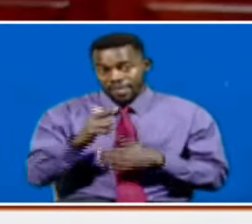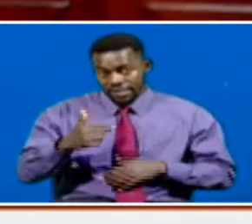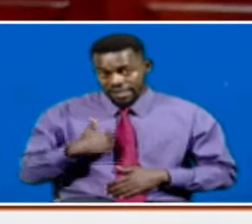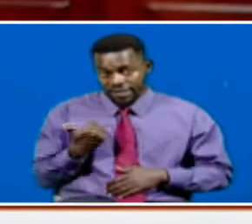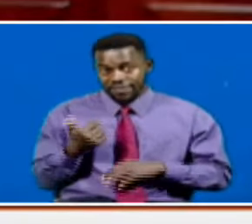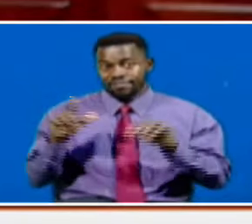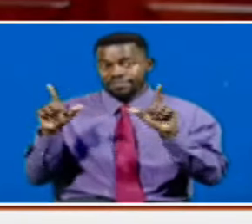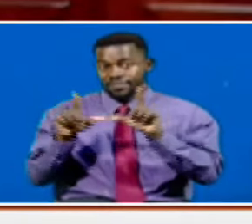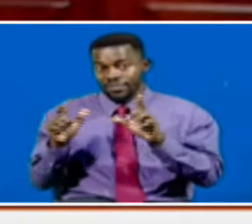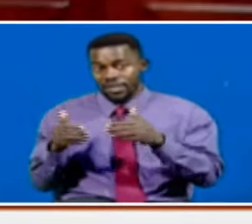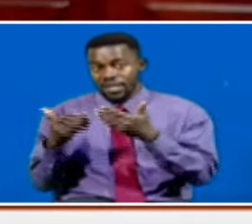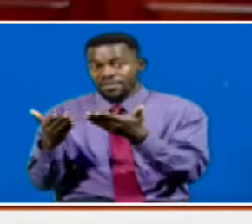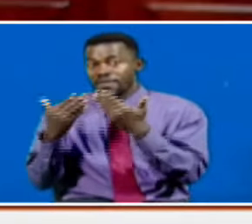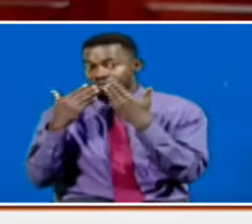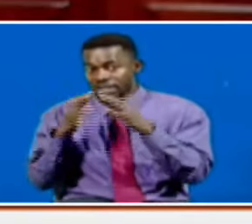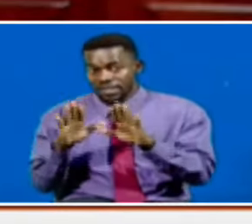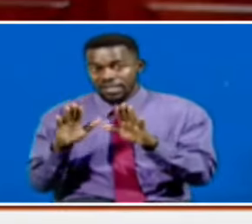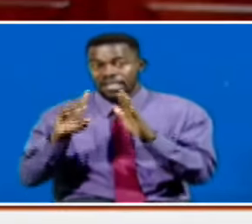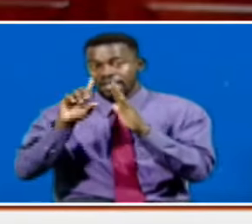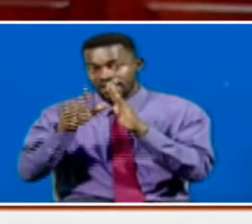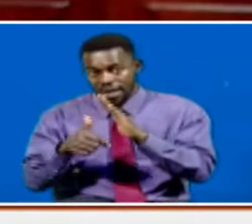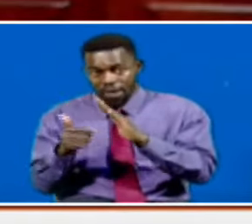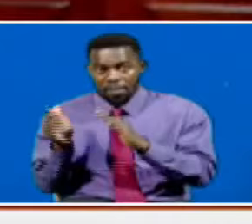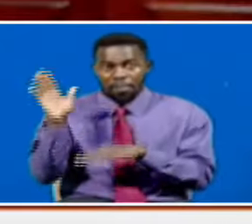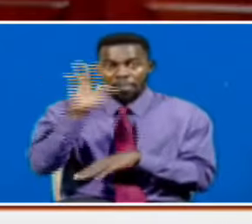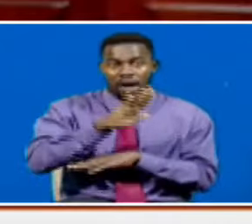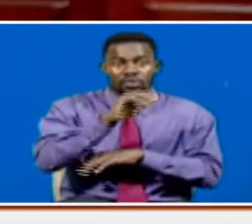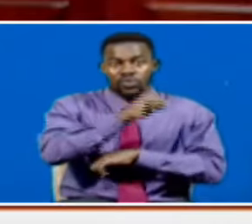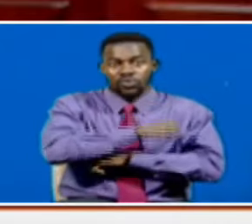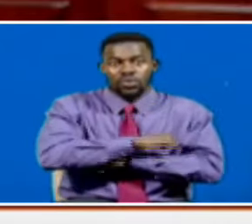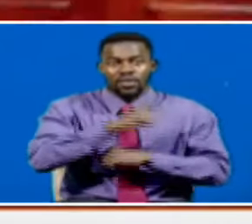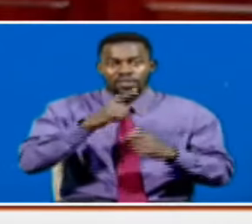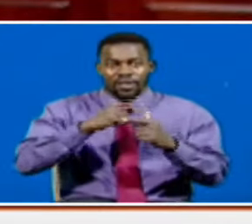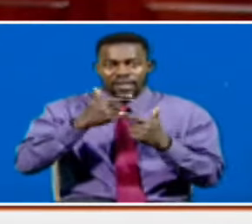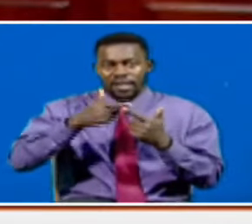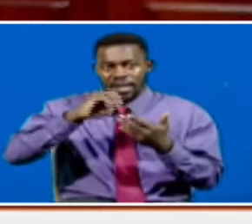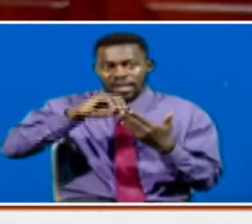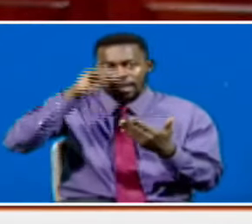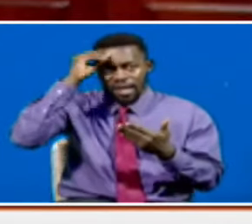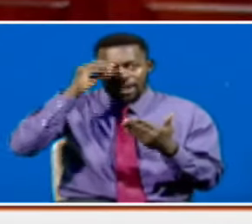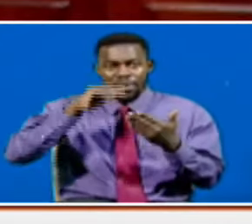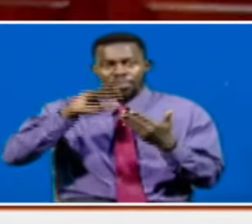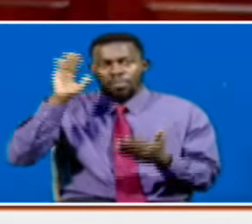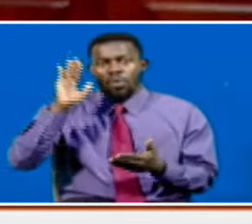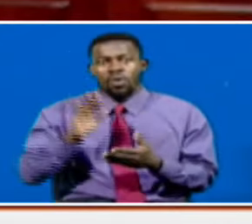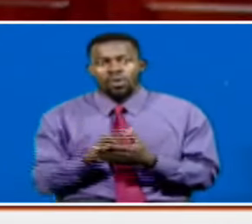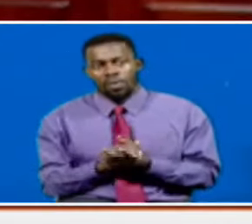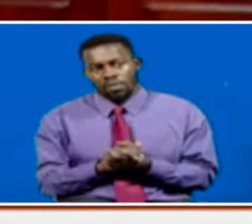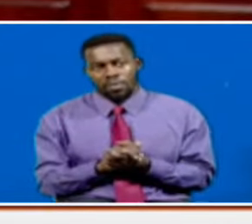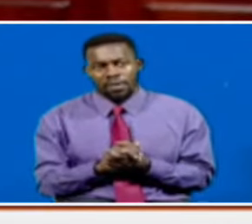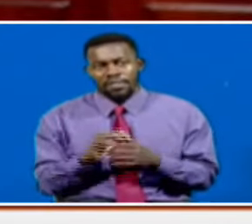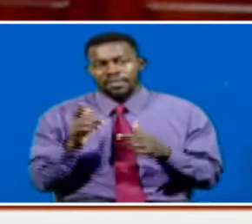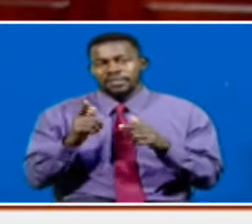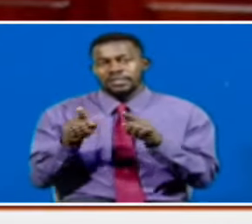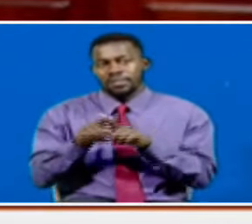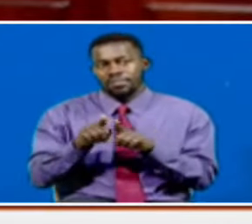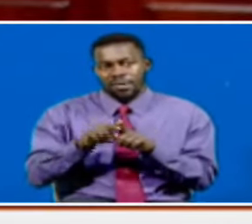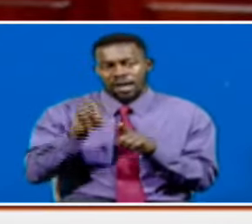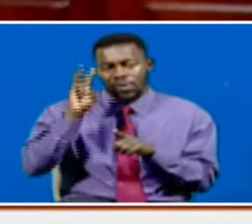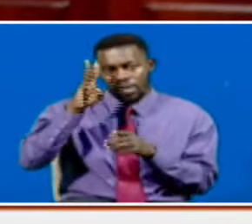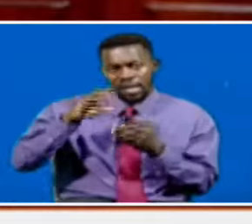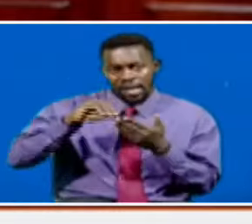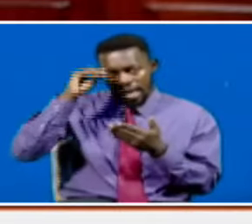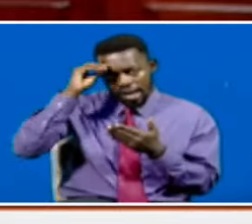I'll be able to go back to school, basically learn the foreign affairs. These are foreign affairs academy, where I'll be able to go through and learn